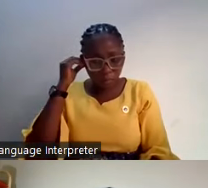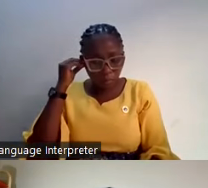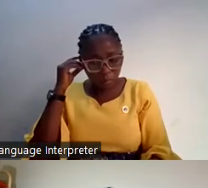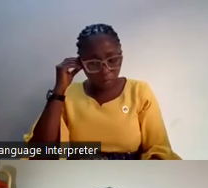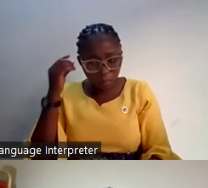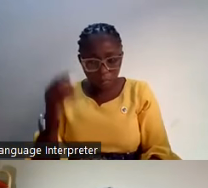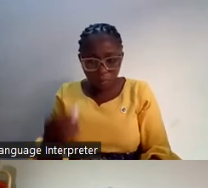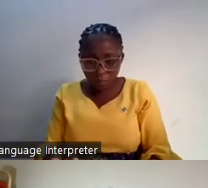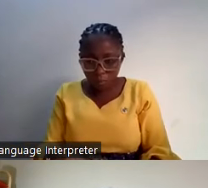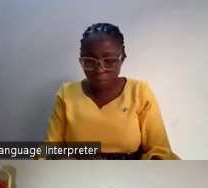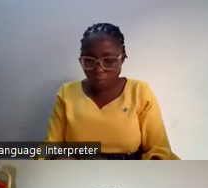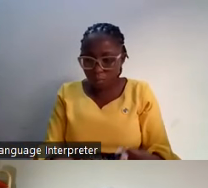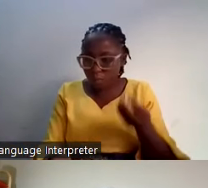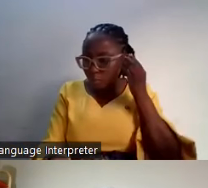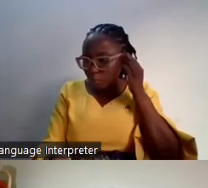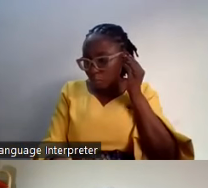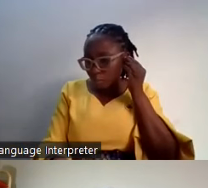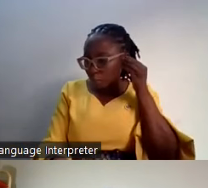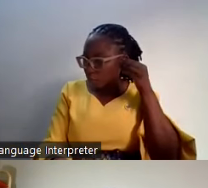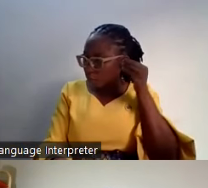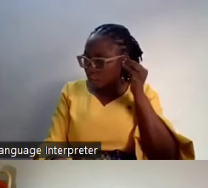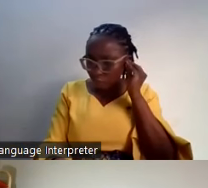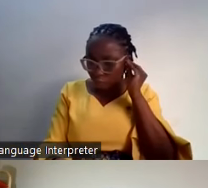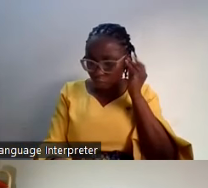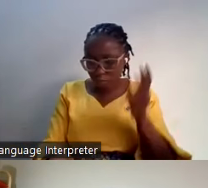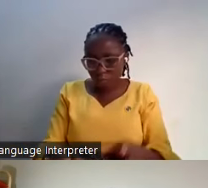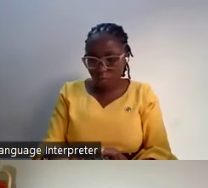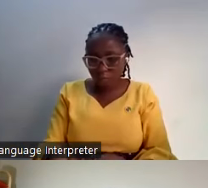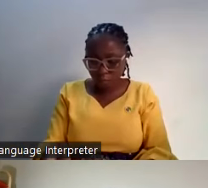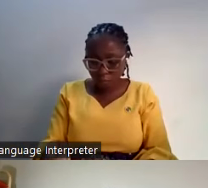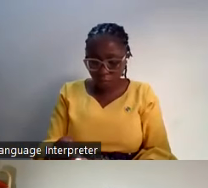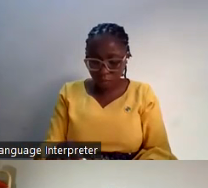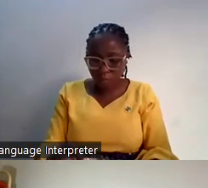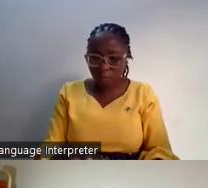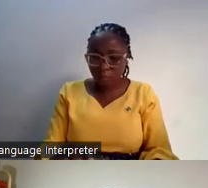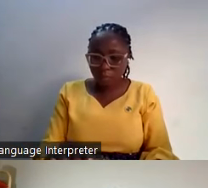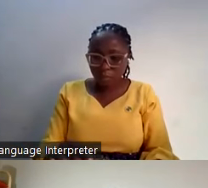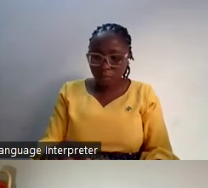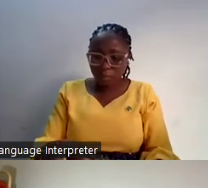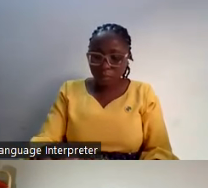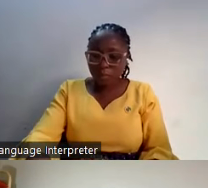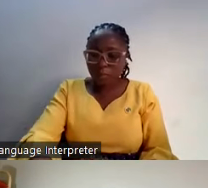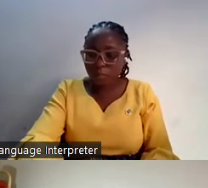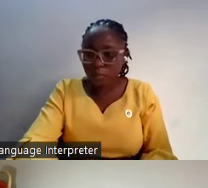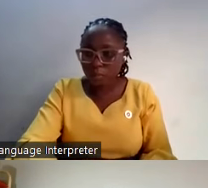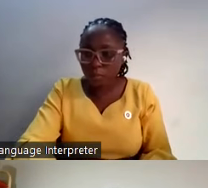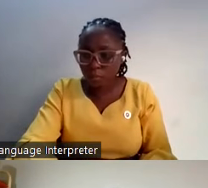your background. I started way back in 1990s,